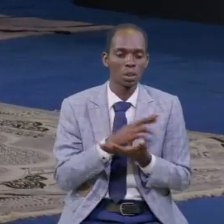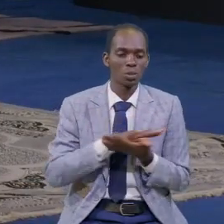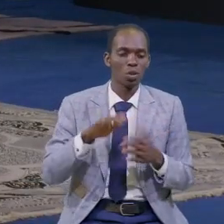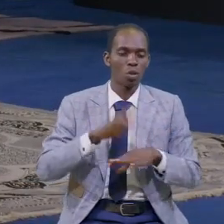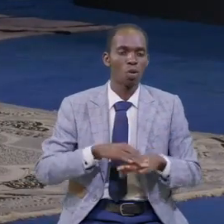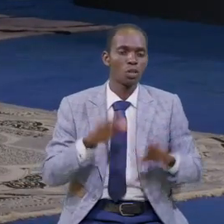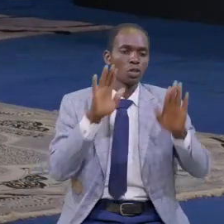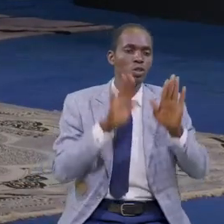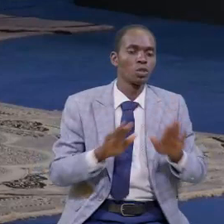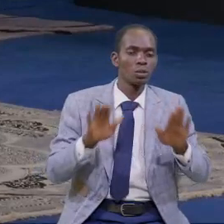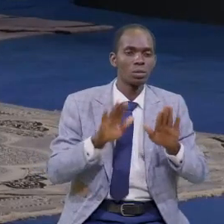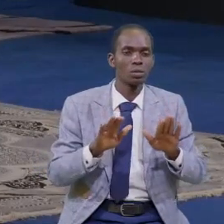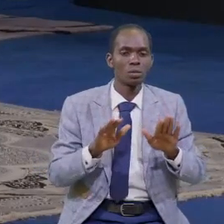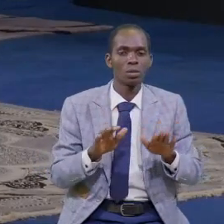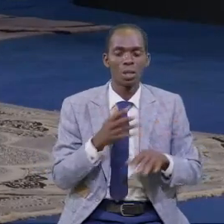righteous on Monday,